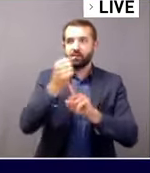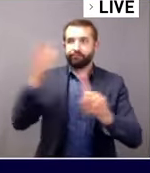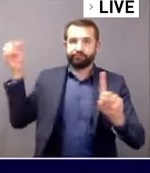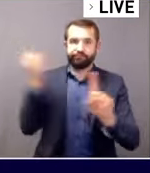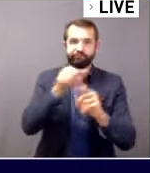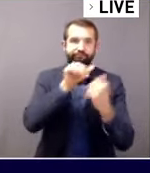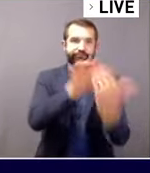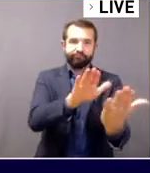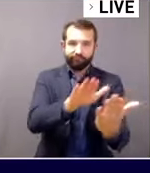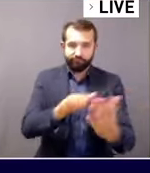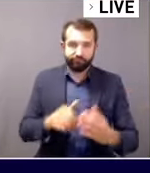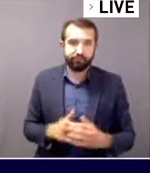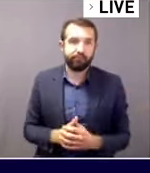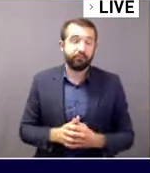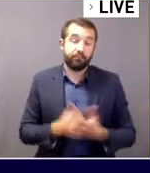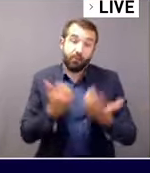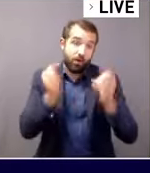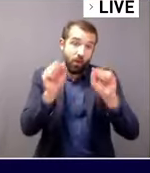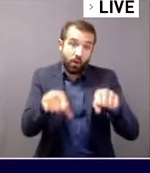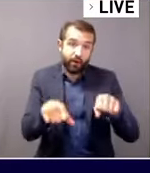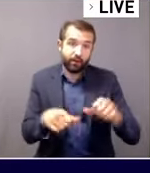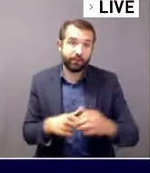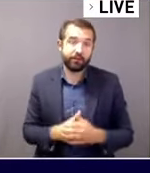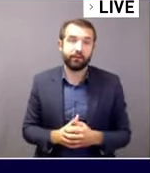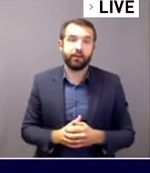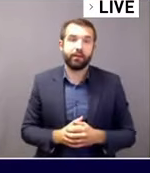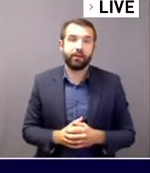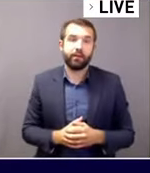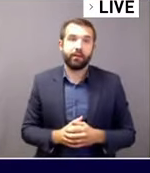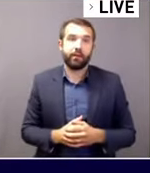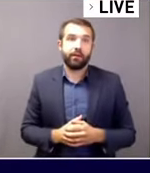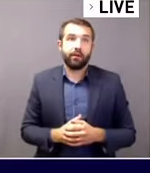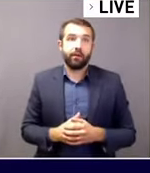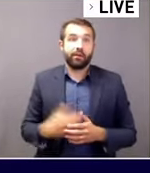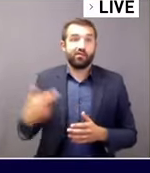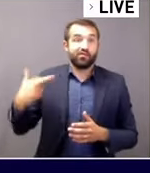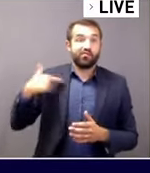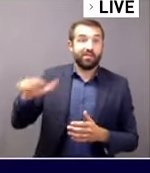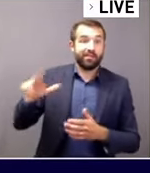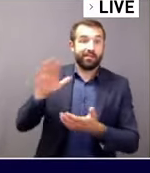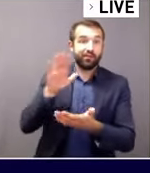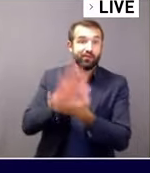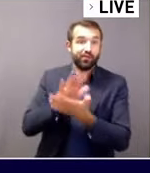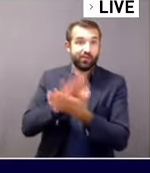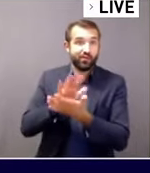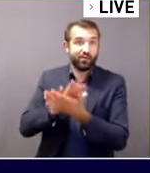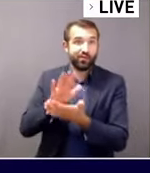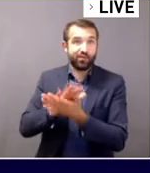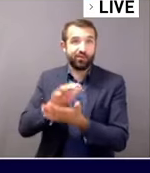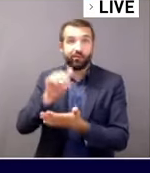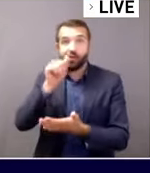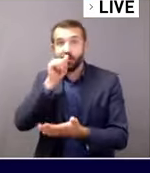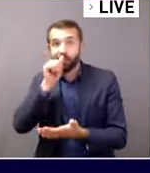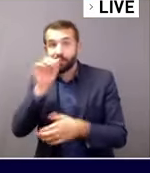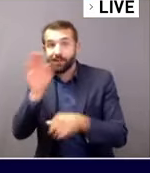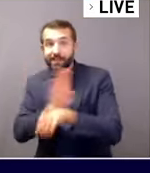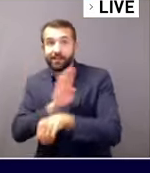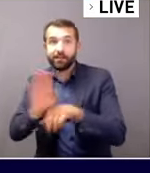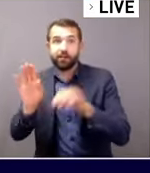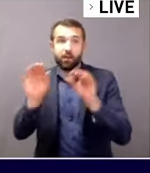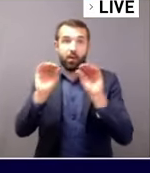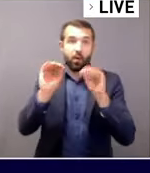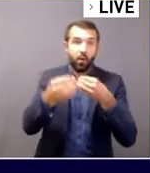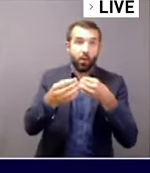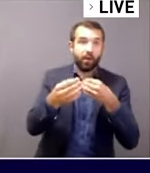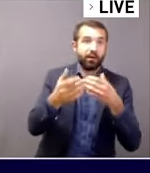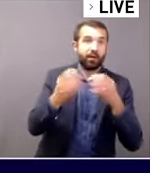see in any situation, be it a religiously affiliated school or any other private organization, depending on what we see, that kind